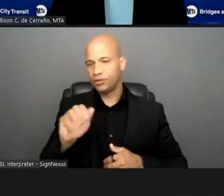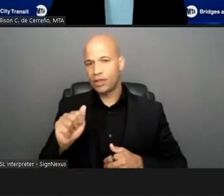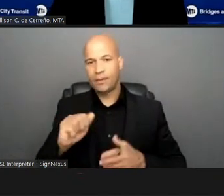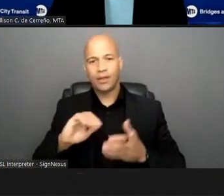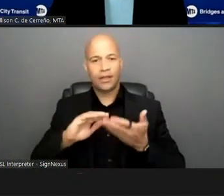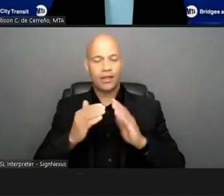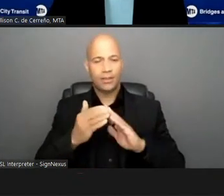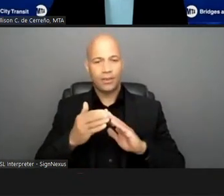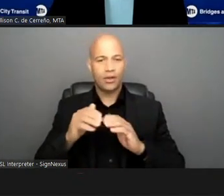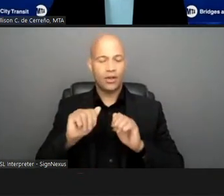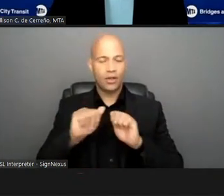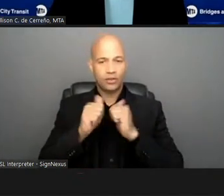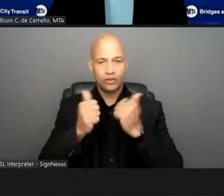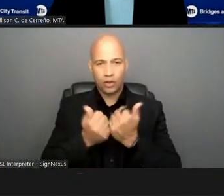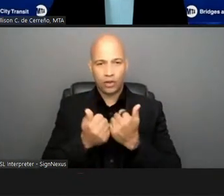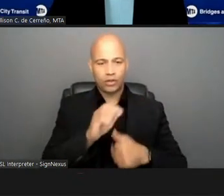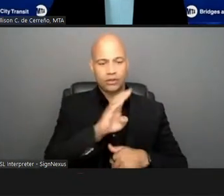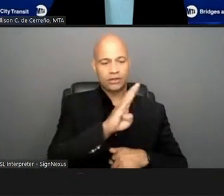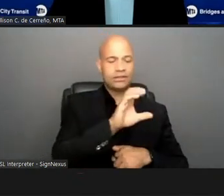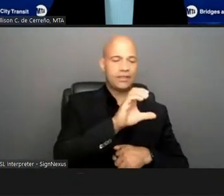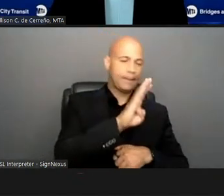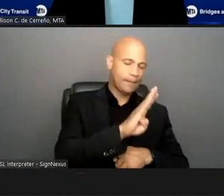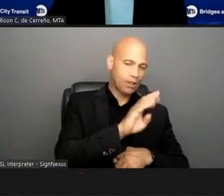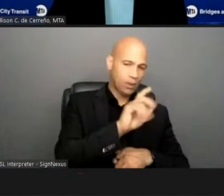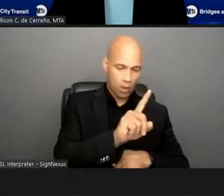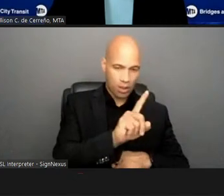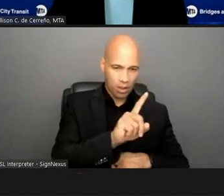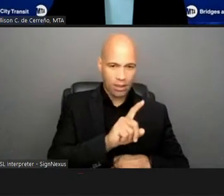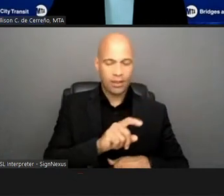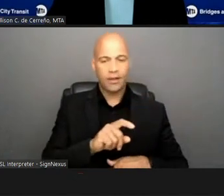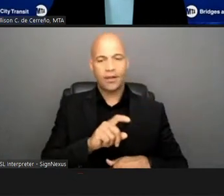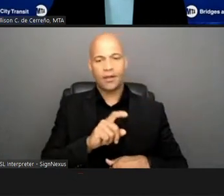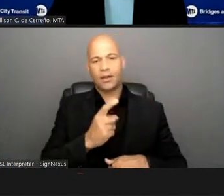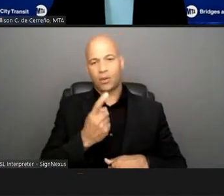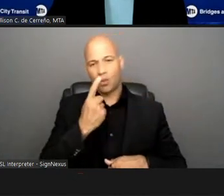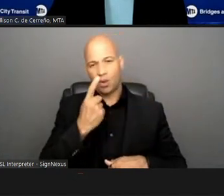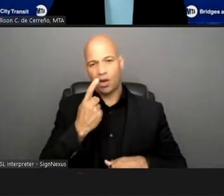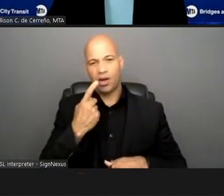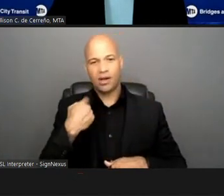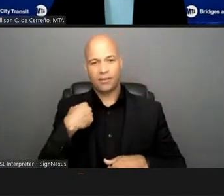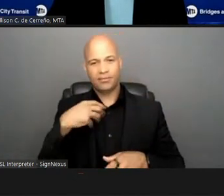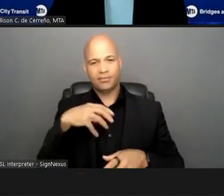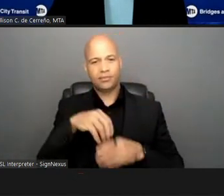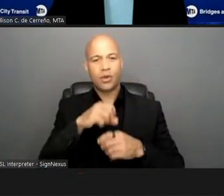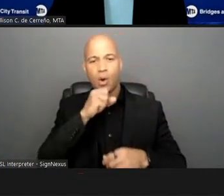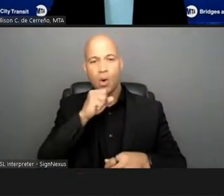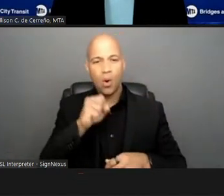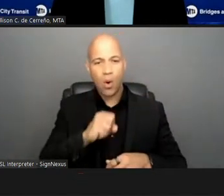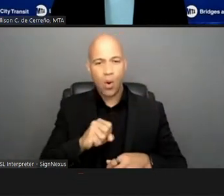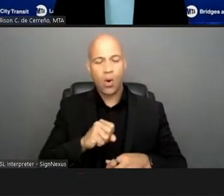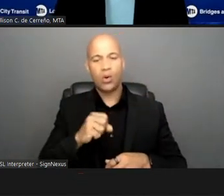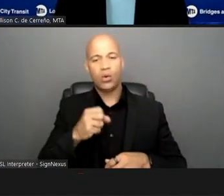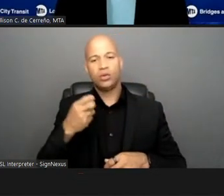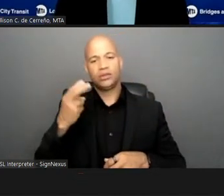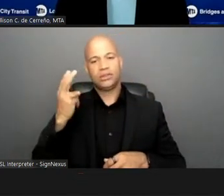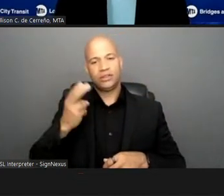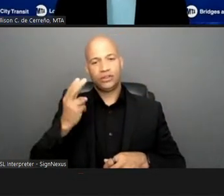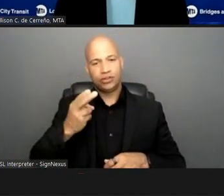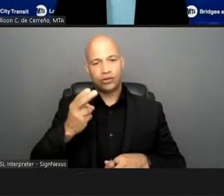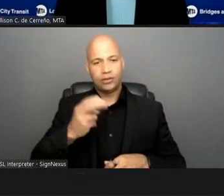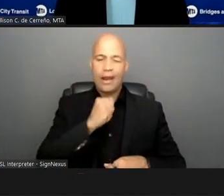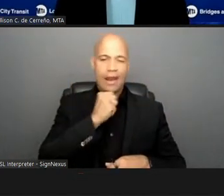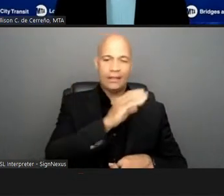also on CB1 in Queens I'm speaking as president of the old historian neighborhood association not CB1